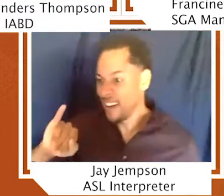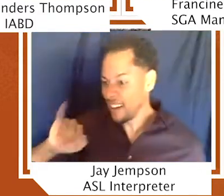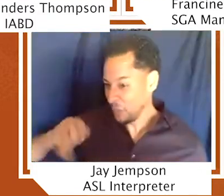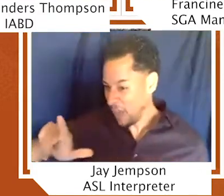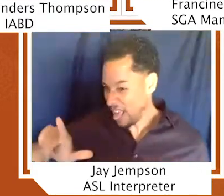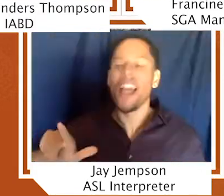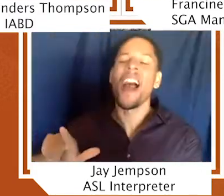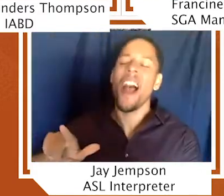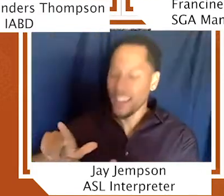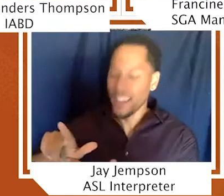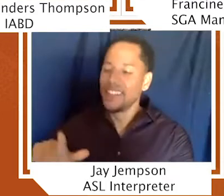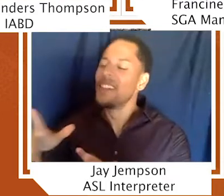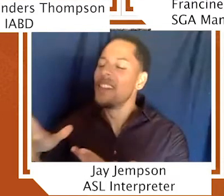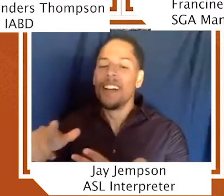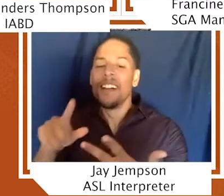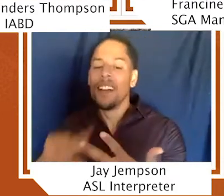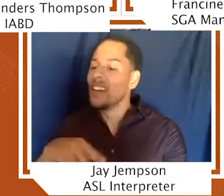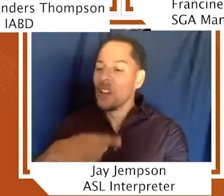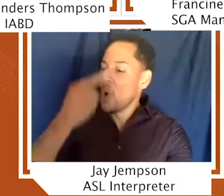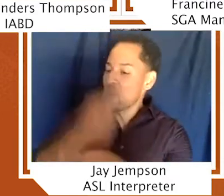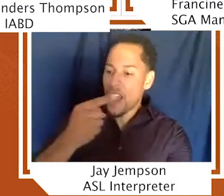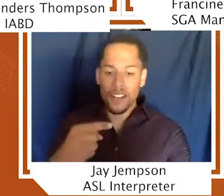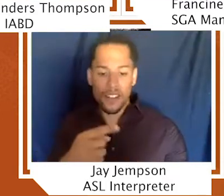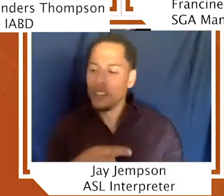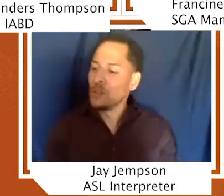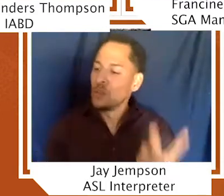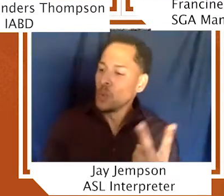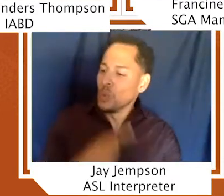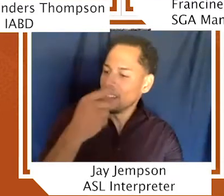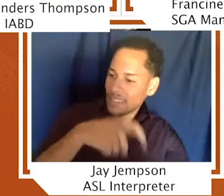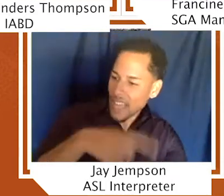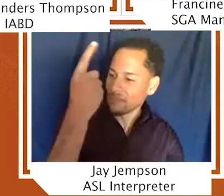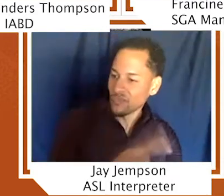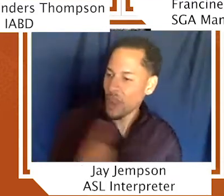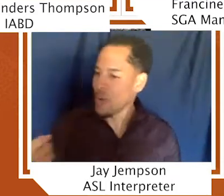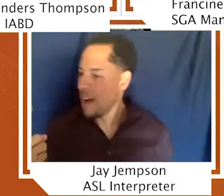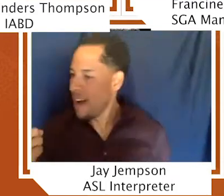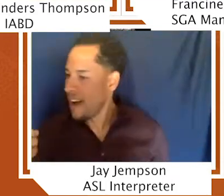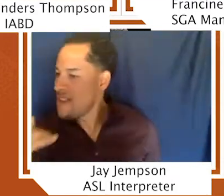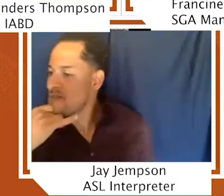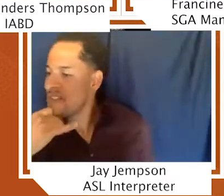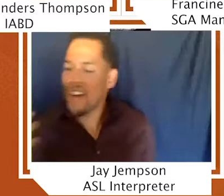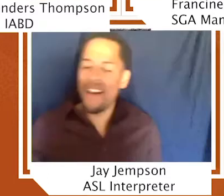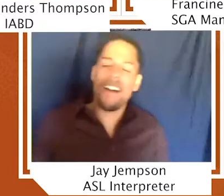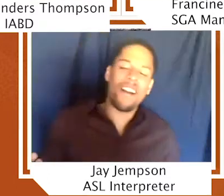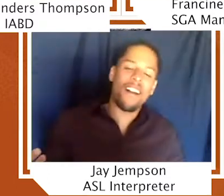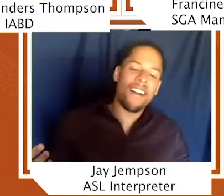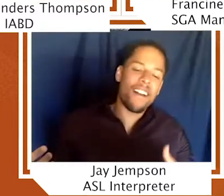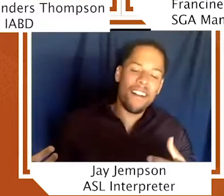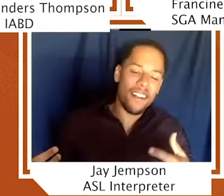The Facebook community, I'm going to shout out to the Facebook community. They knew the truth. They said Virginia. So they knew. Dang.